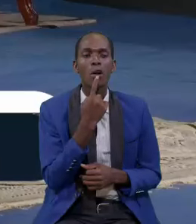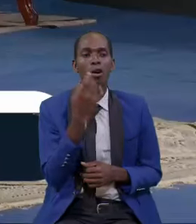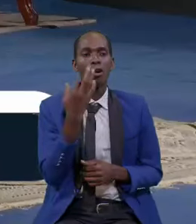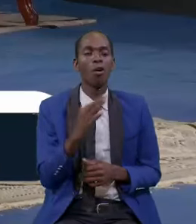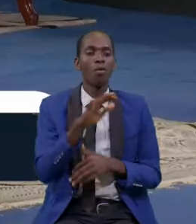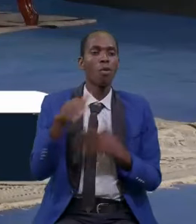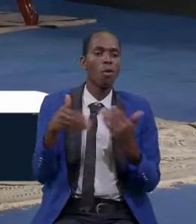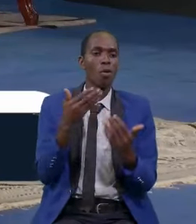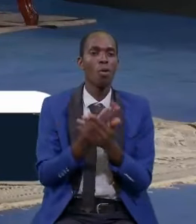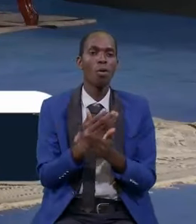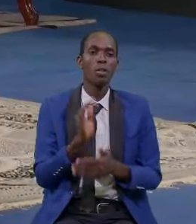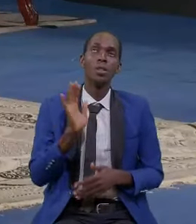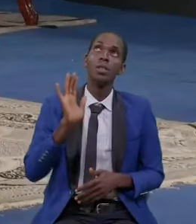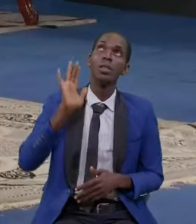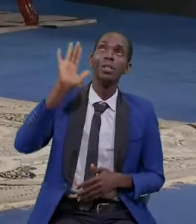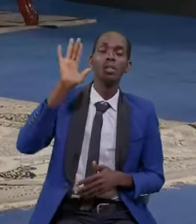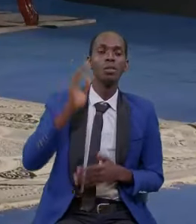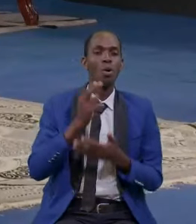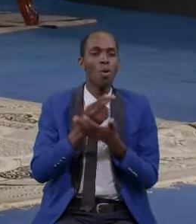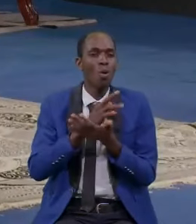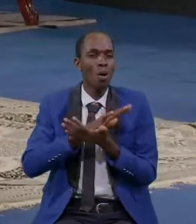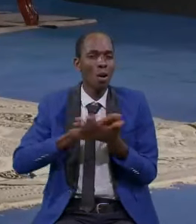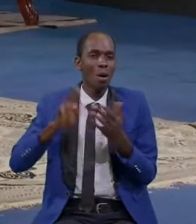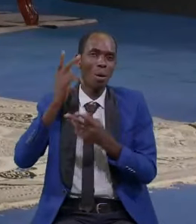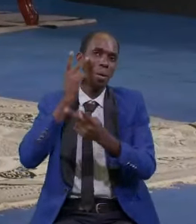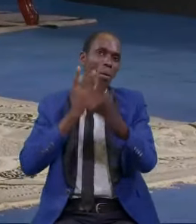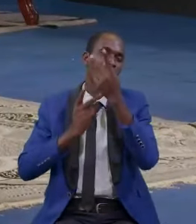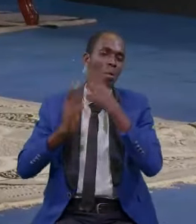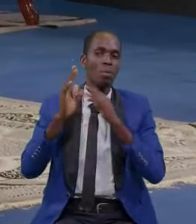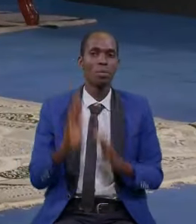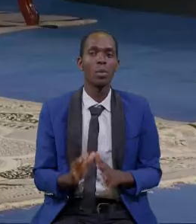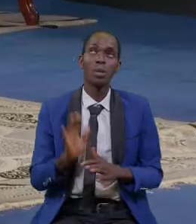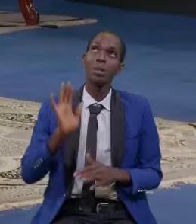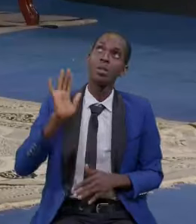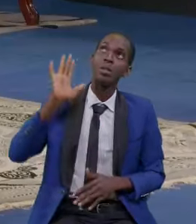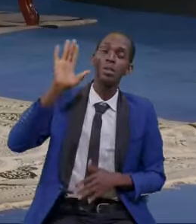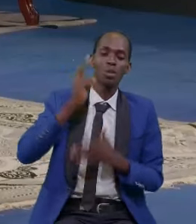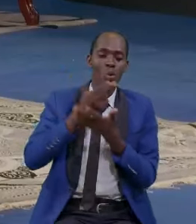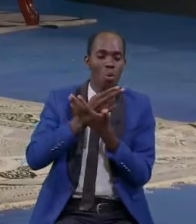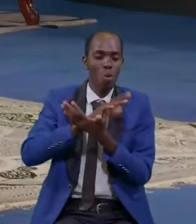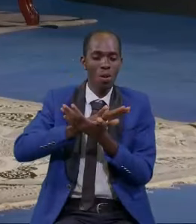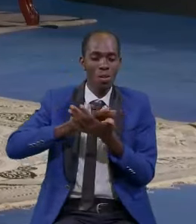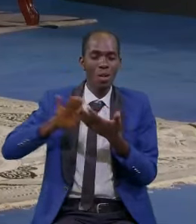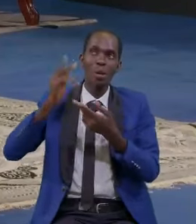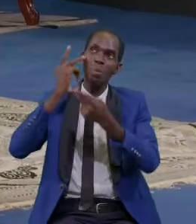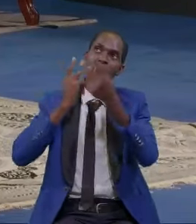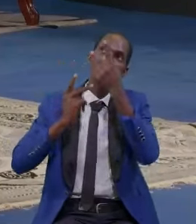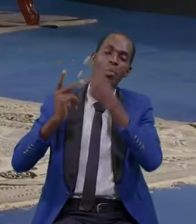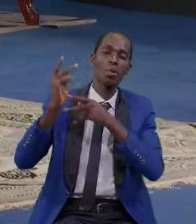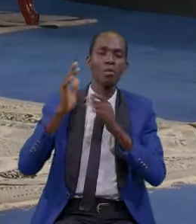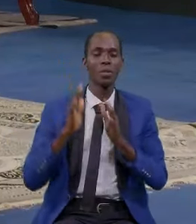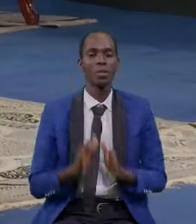his holy prophets. Holy prophets. Holy